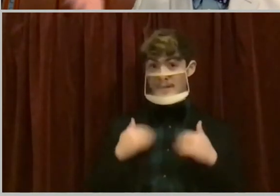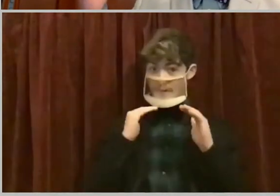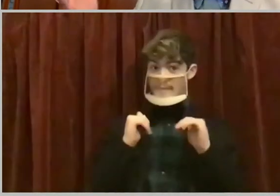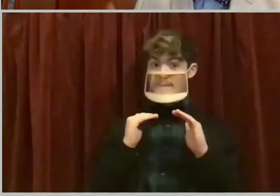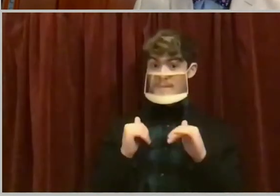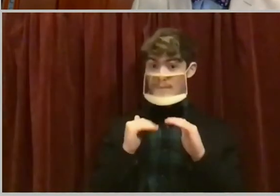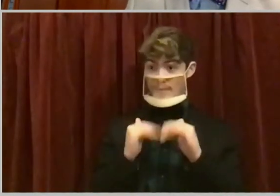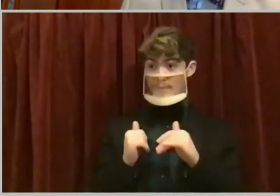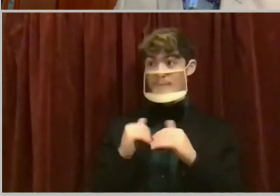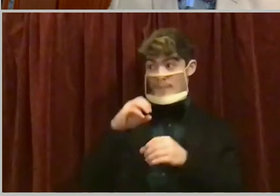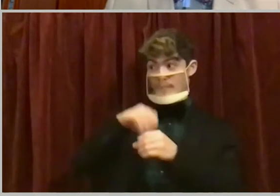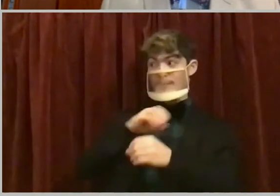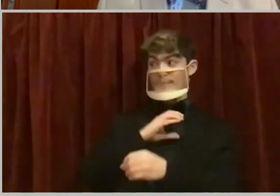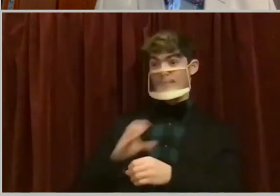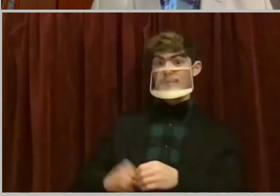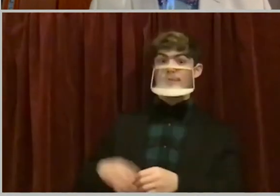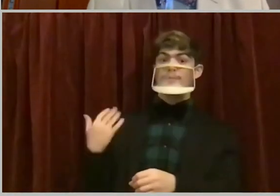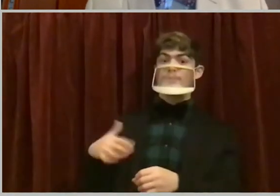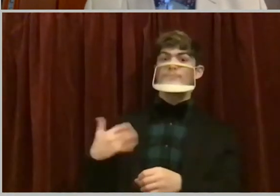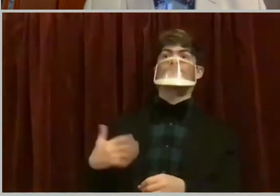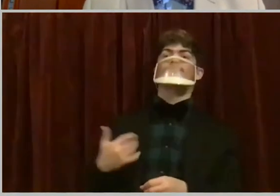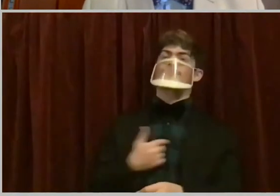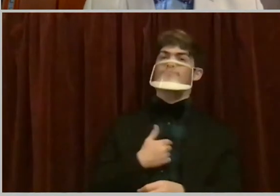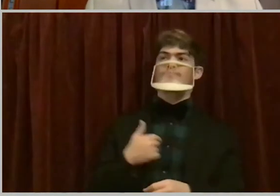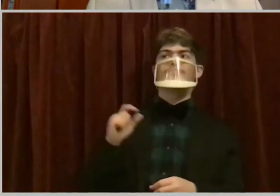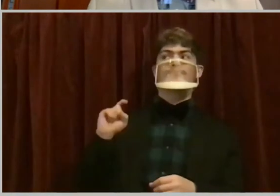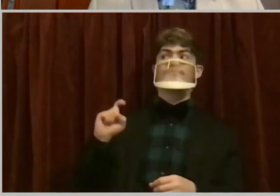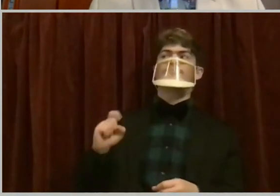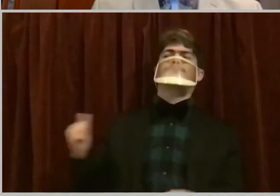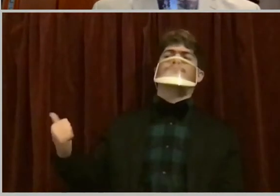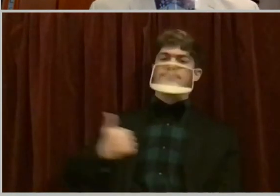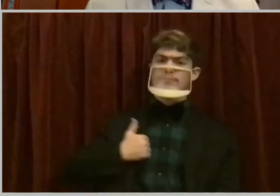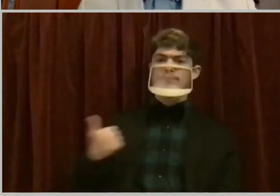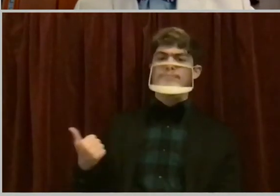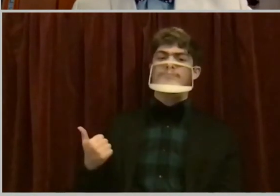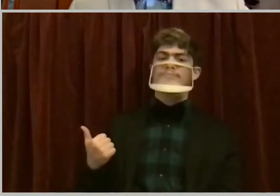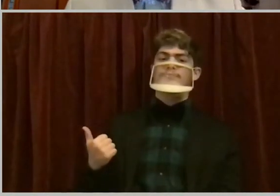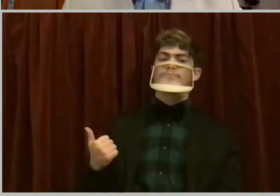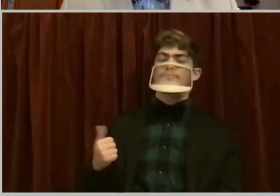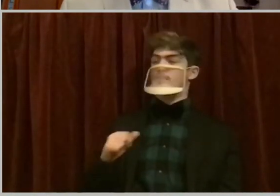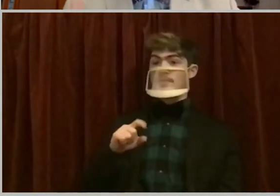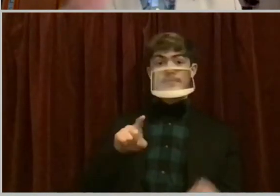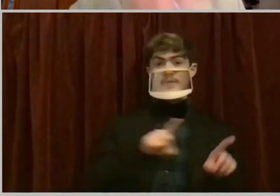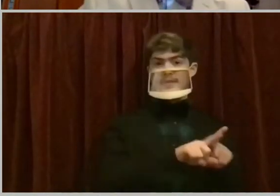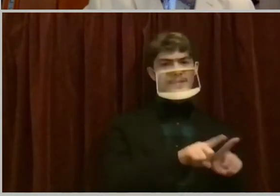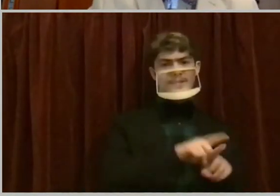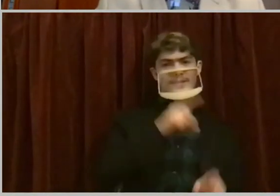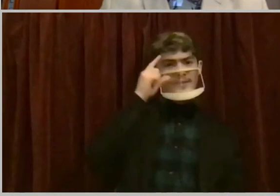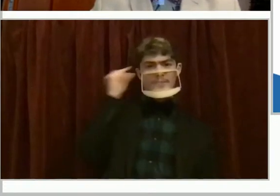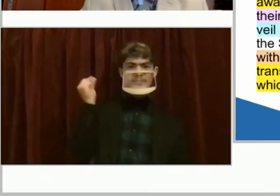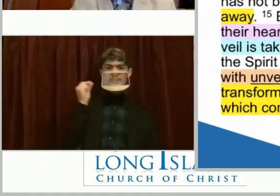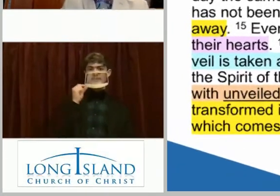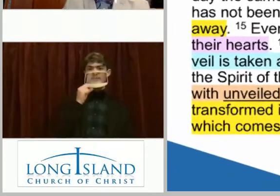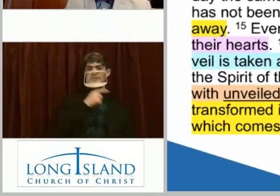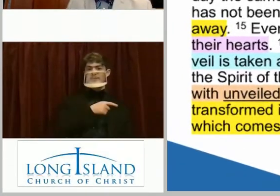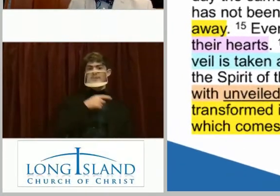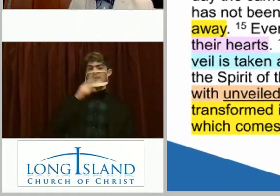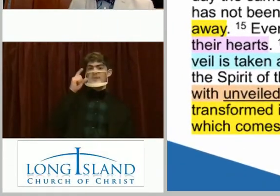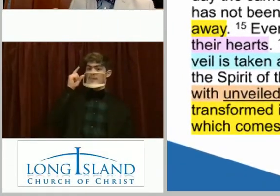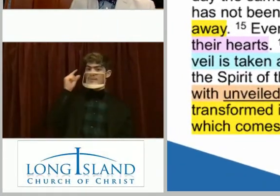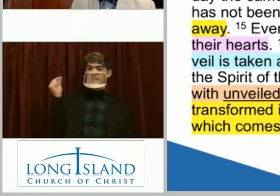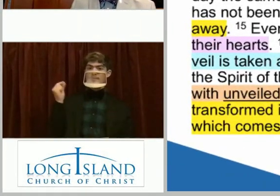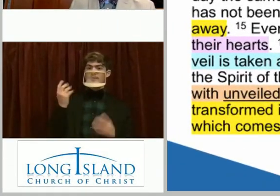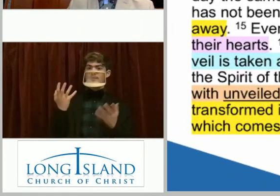hope in Christ, right? We are very bold. We're not like Moses, who would put a veil over his face to prevent